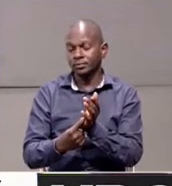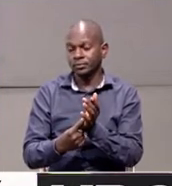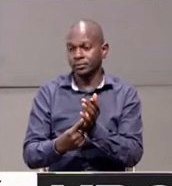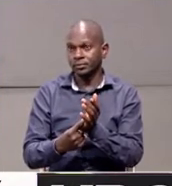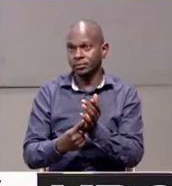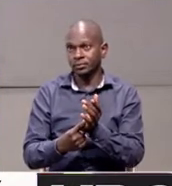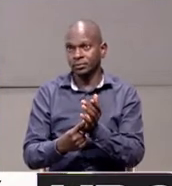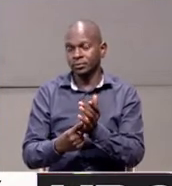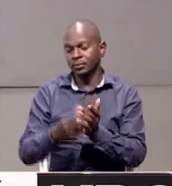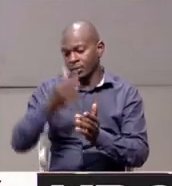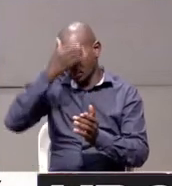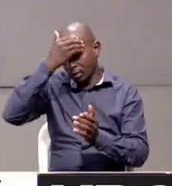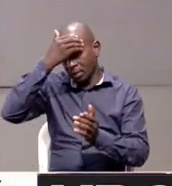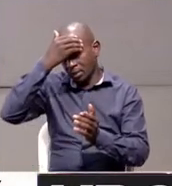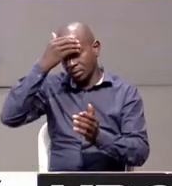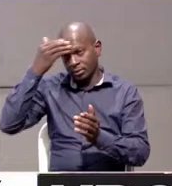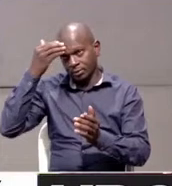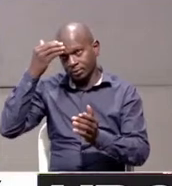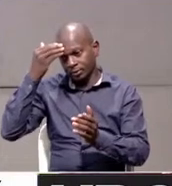And I will never